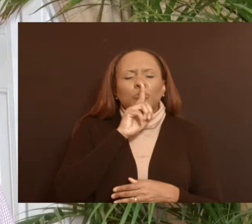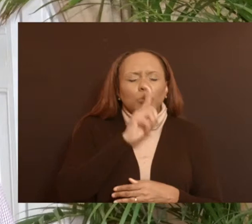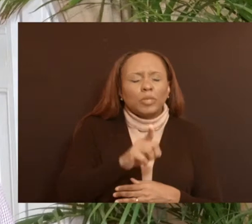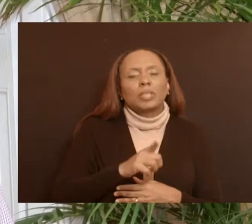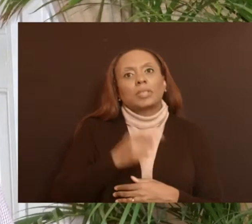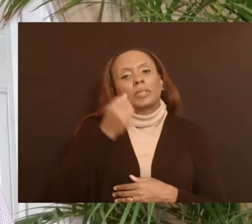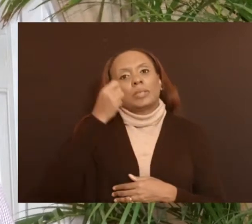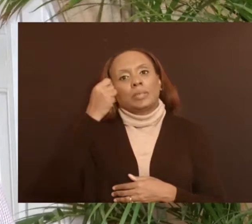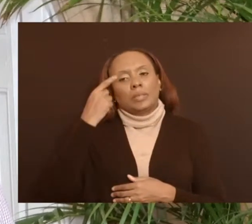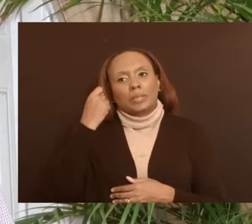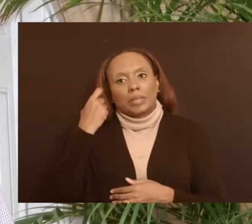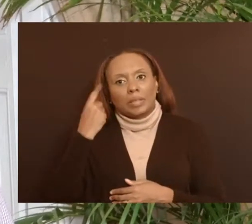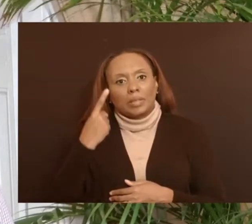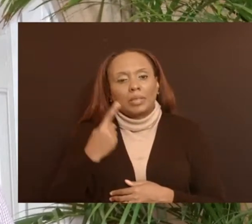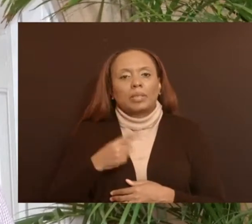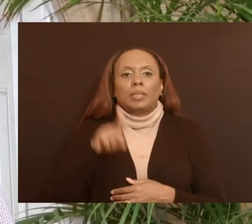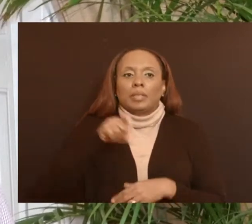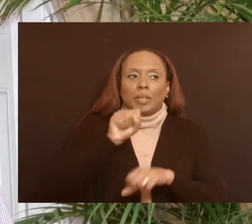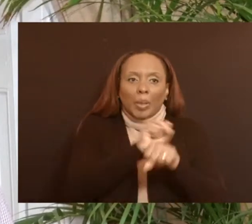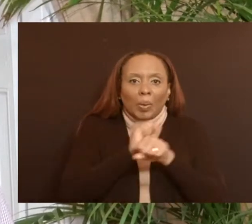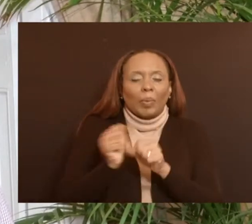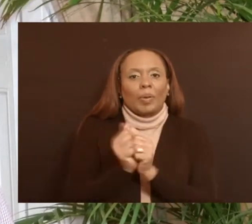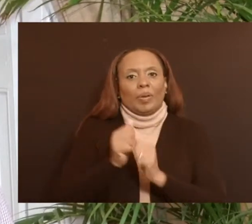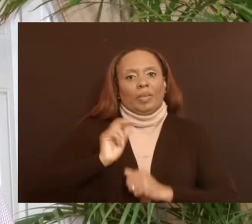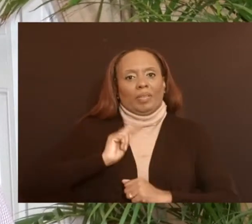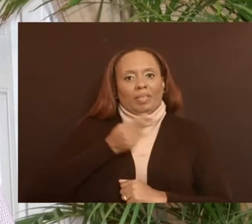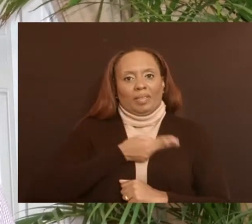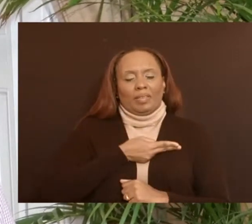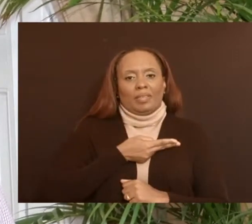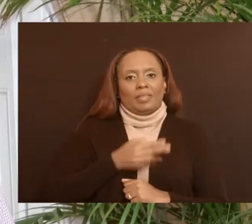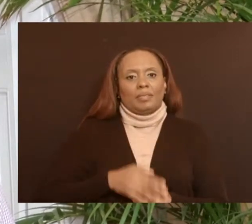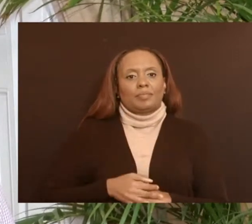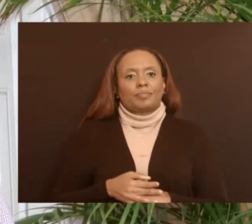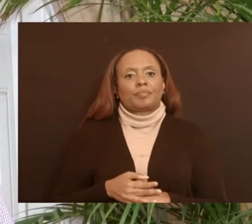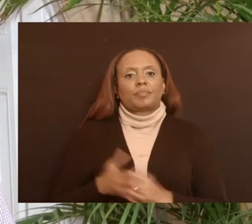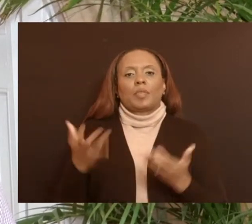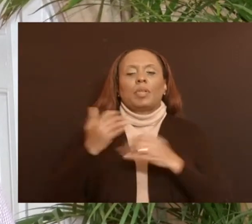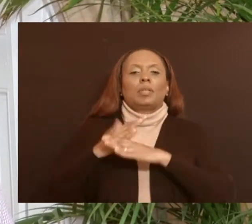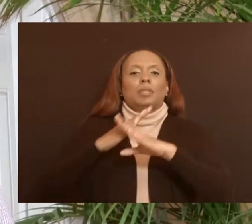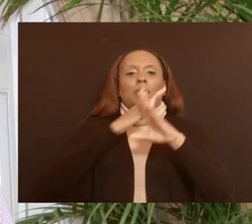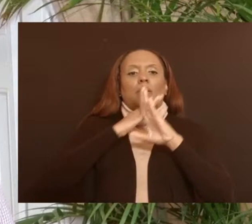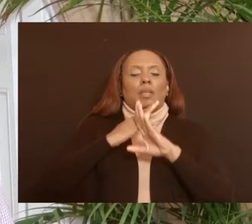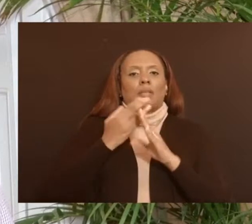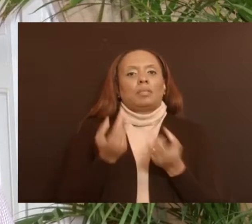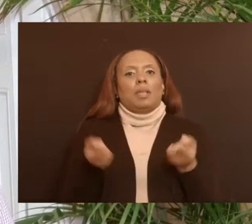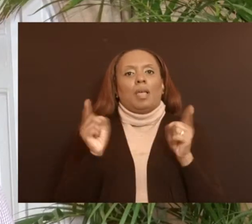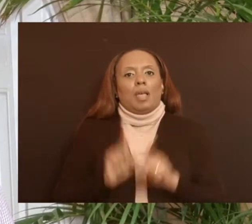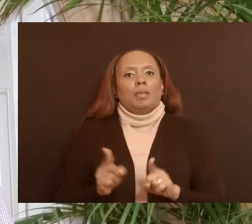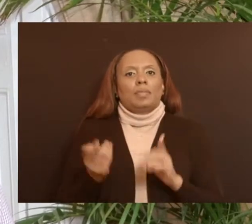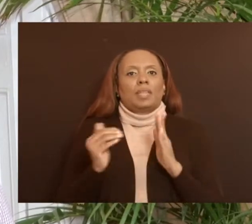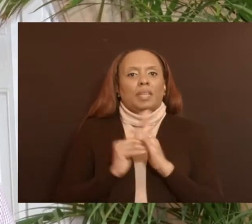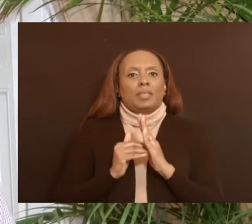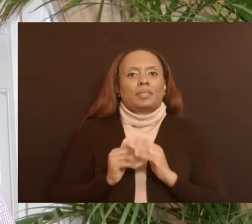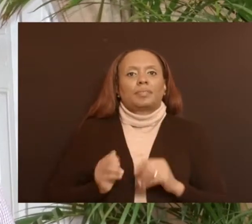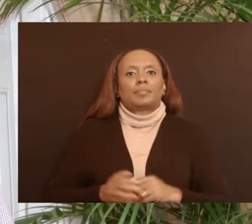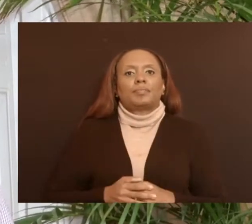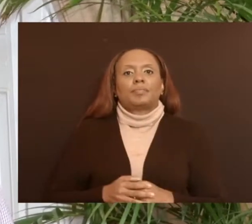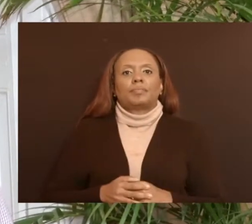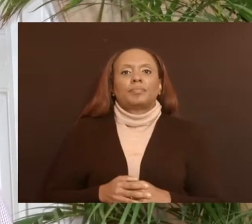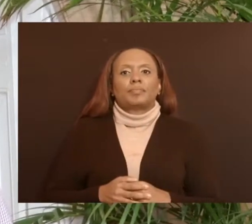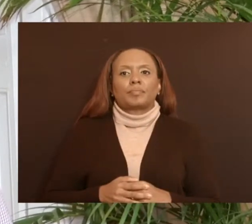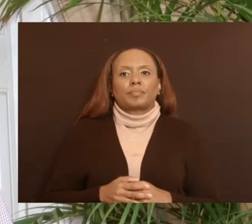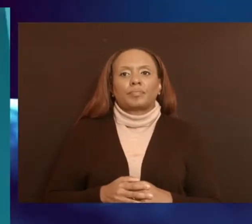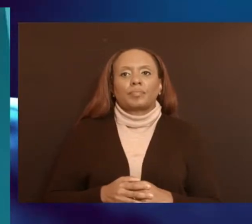their ability to work with us so that we can prevent this from happening. Thank you. So